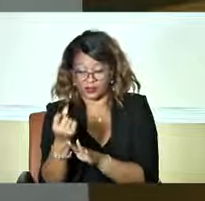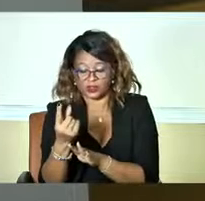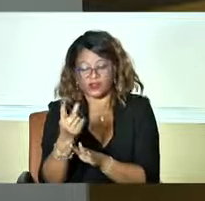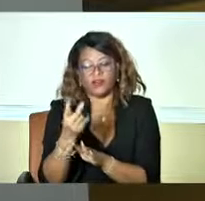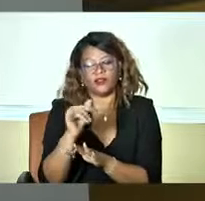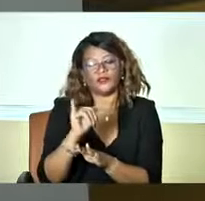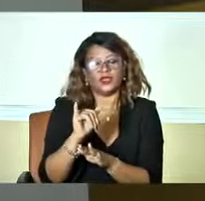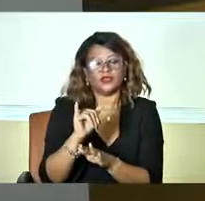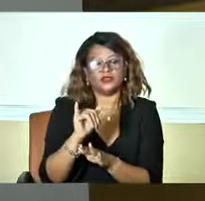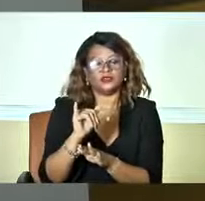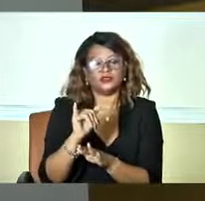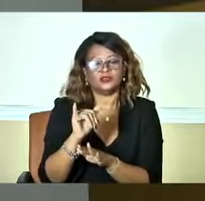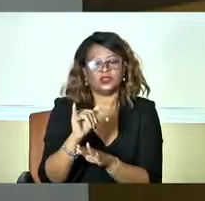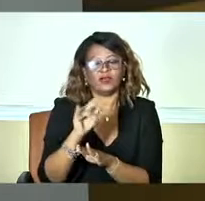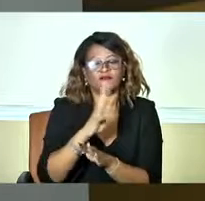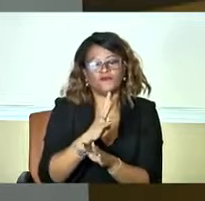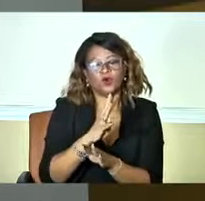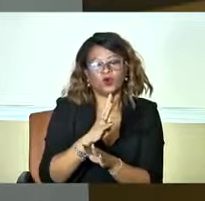is a